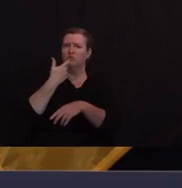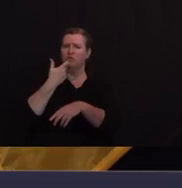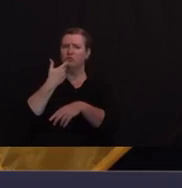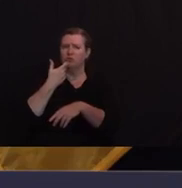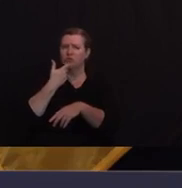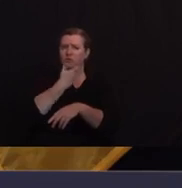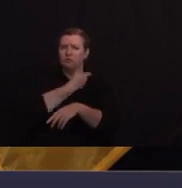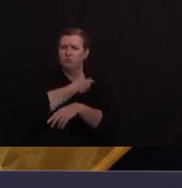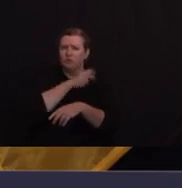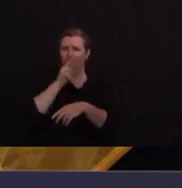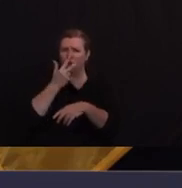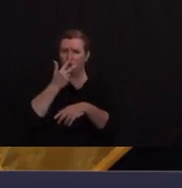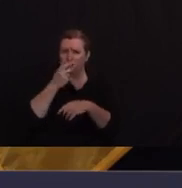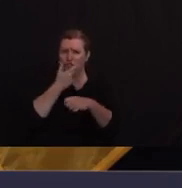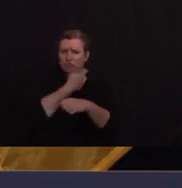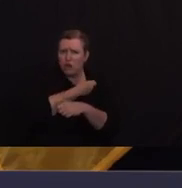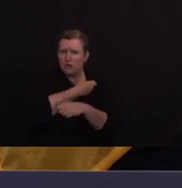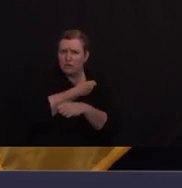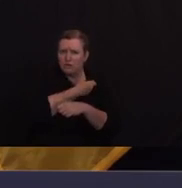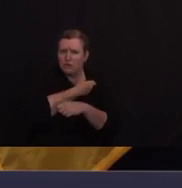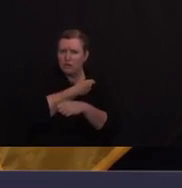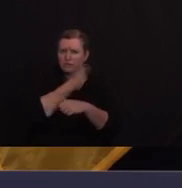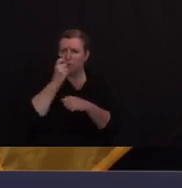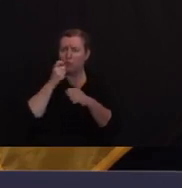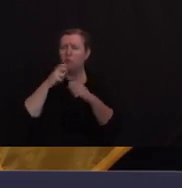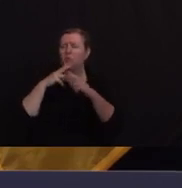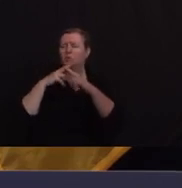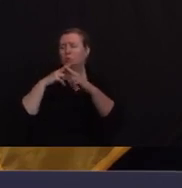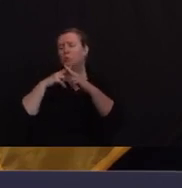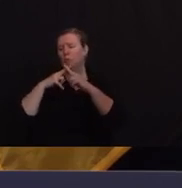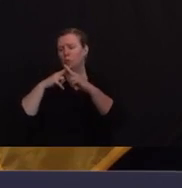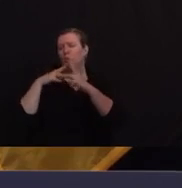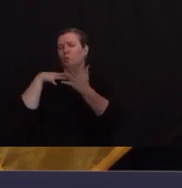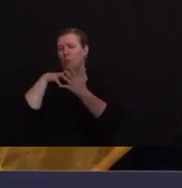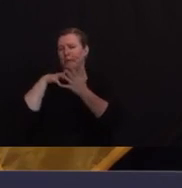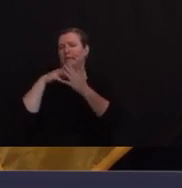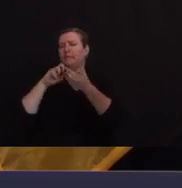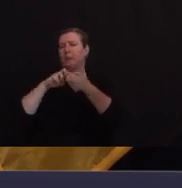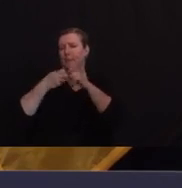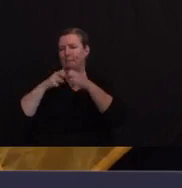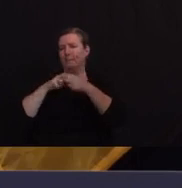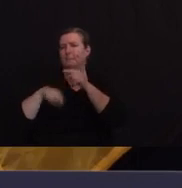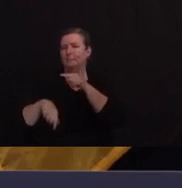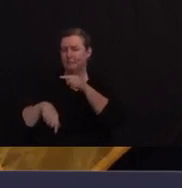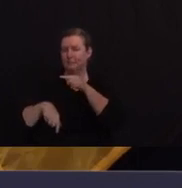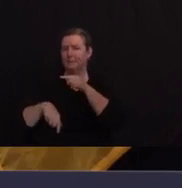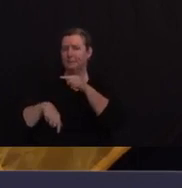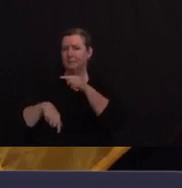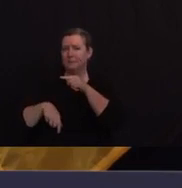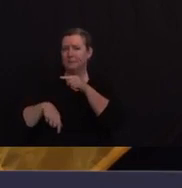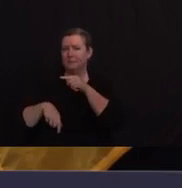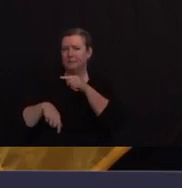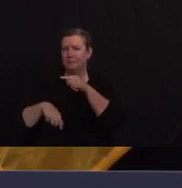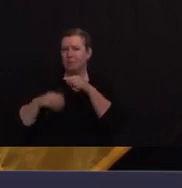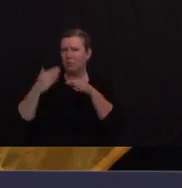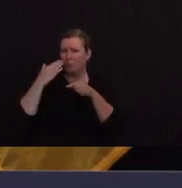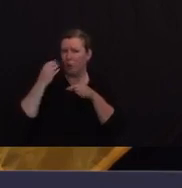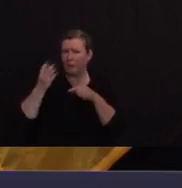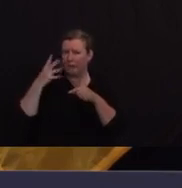is authorized to be done. Do we have any data statewide on that, on how many doses of those particular categories,